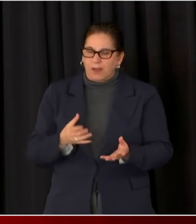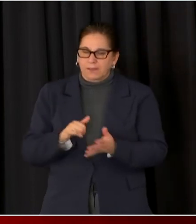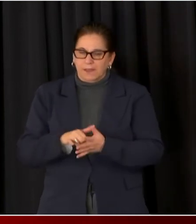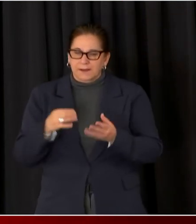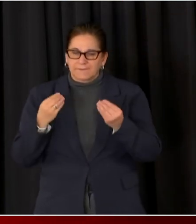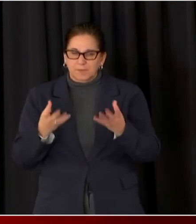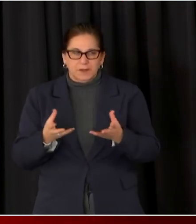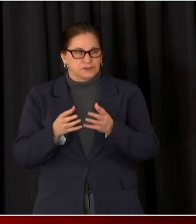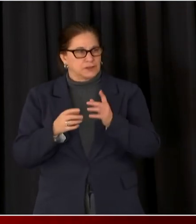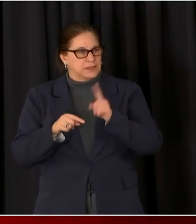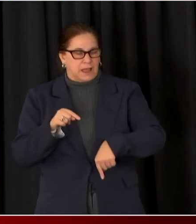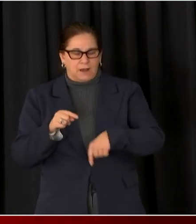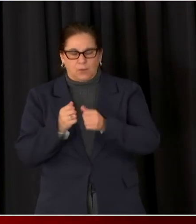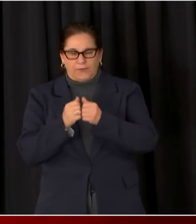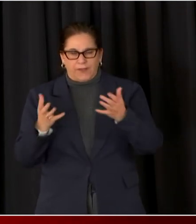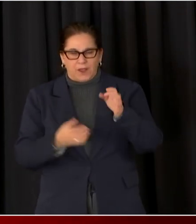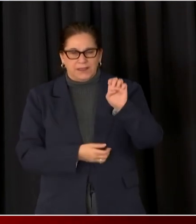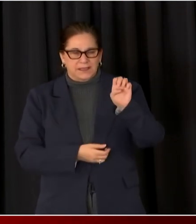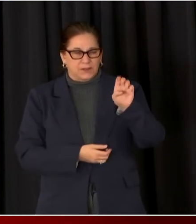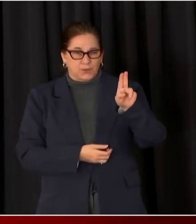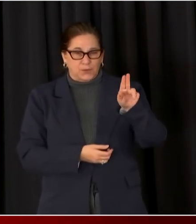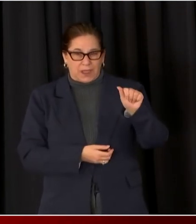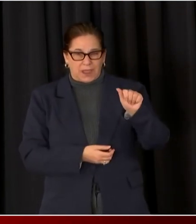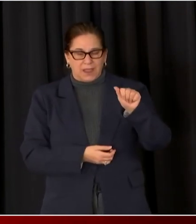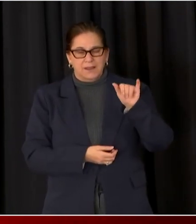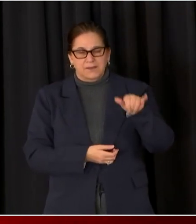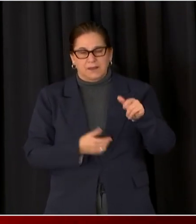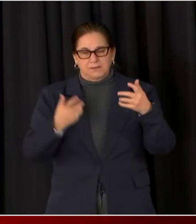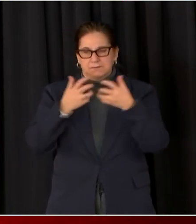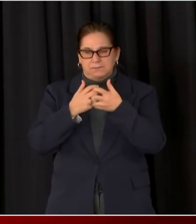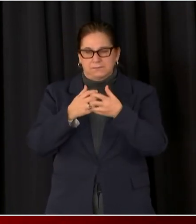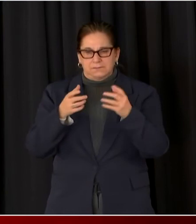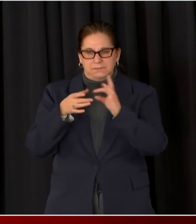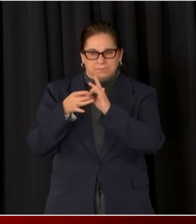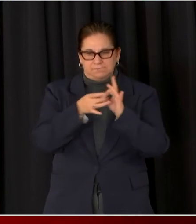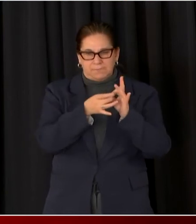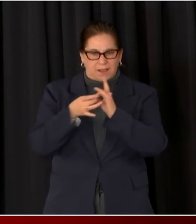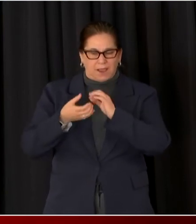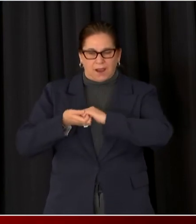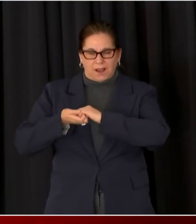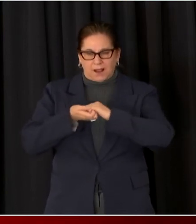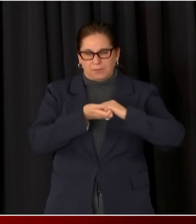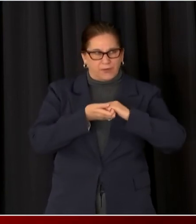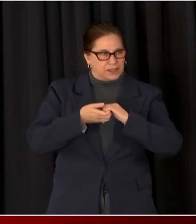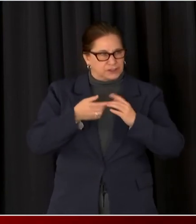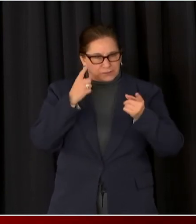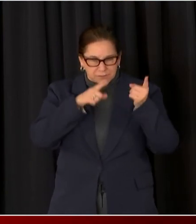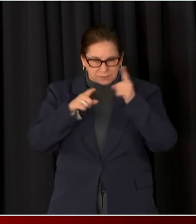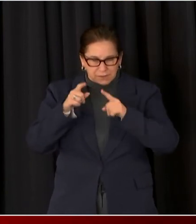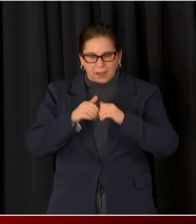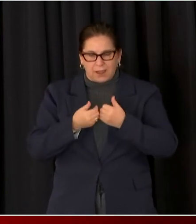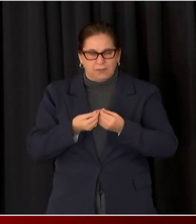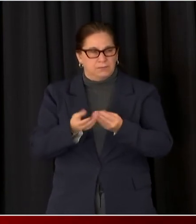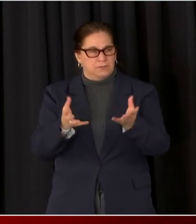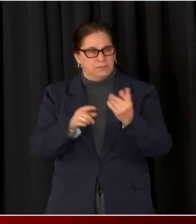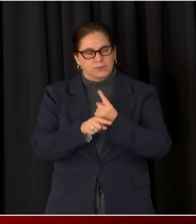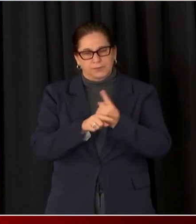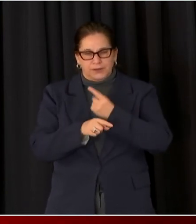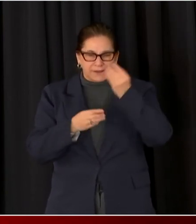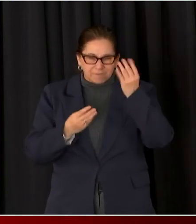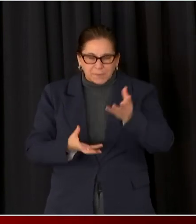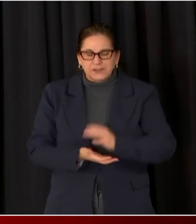that gives who the vaccine is indicated for, why it's indicated for that group, if it's contraindicated in any population. They can't